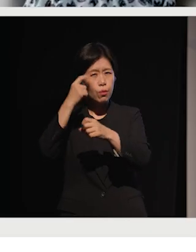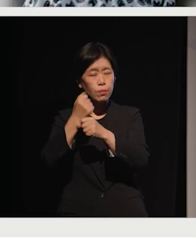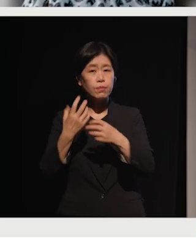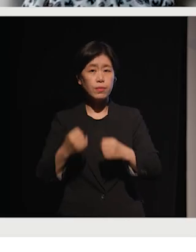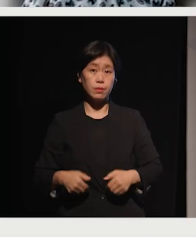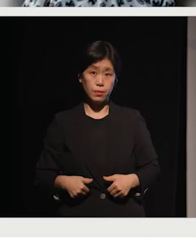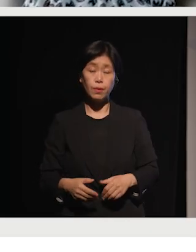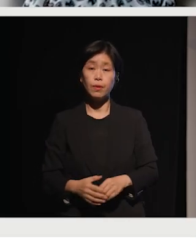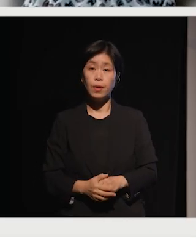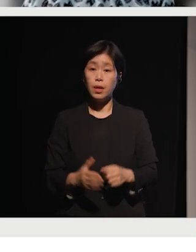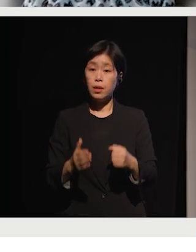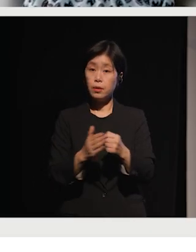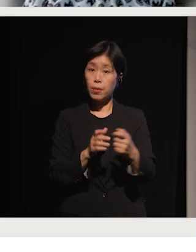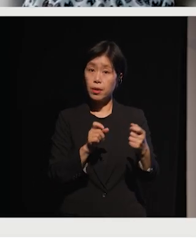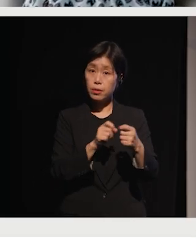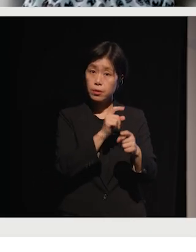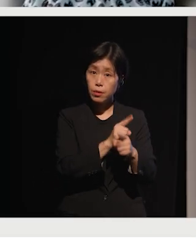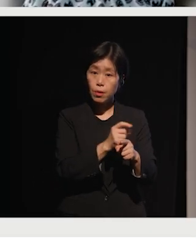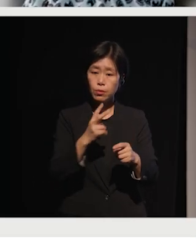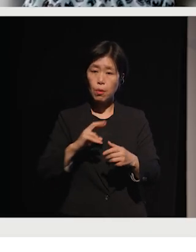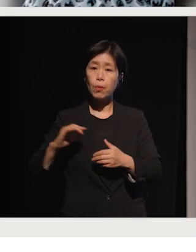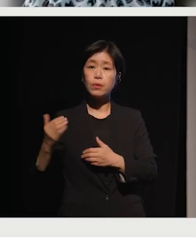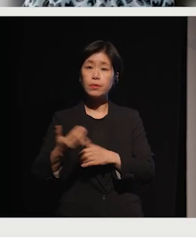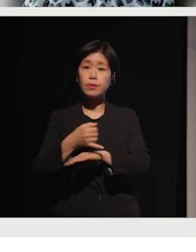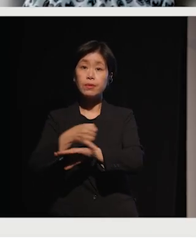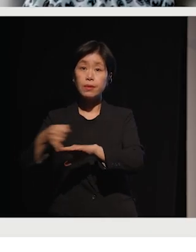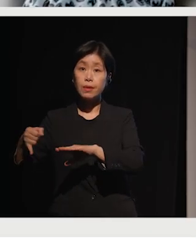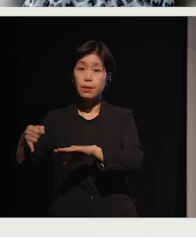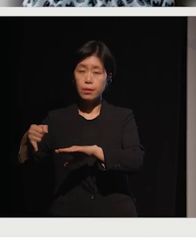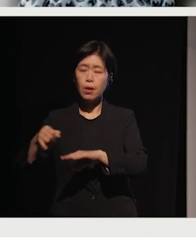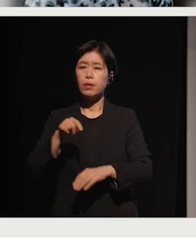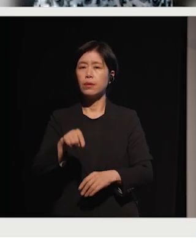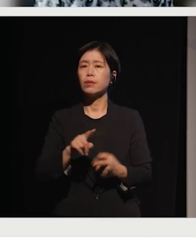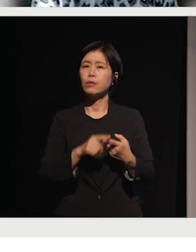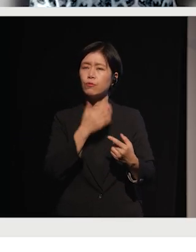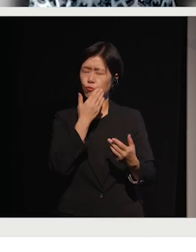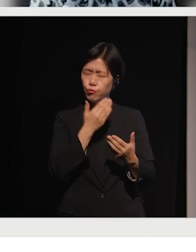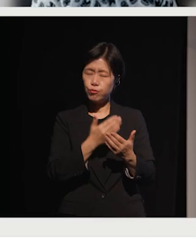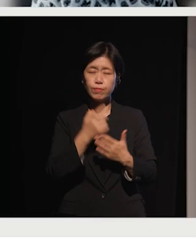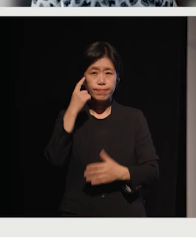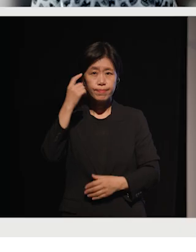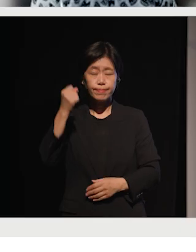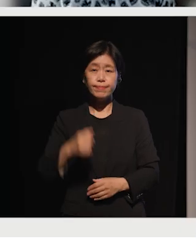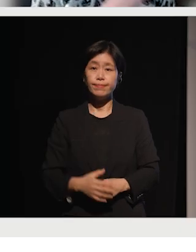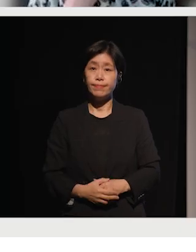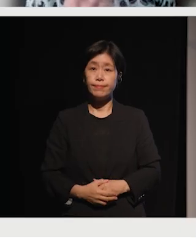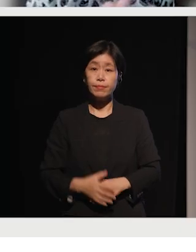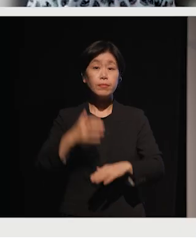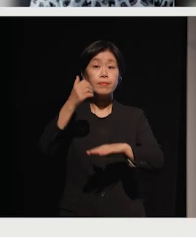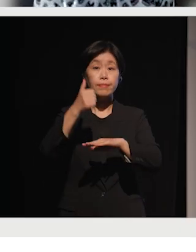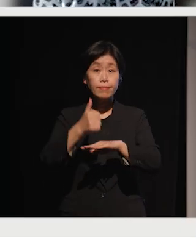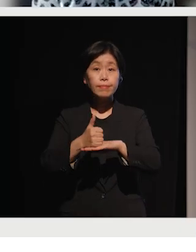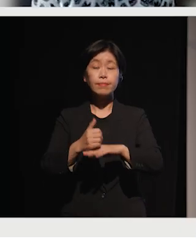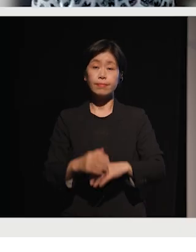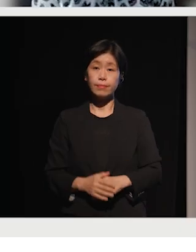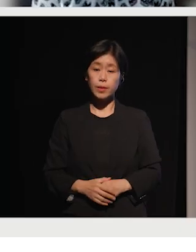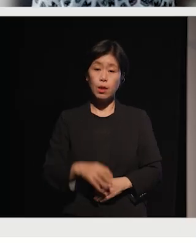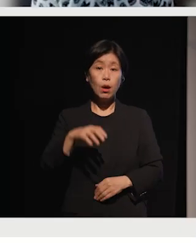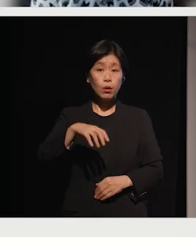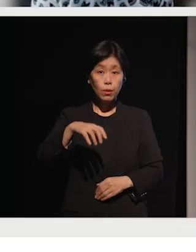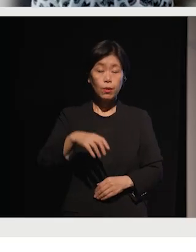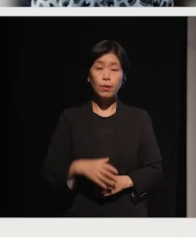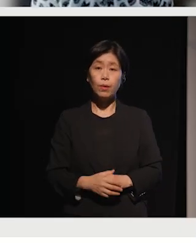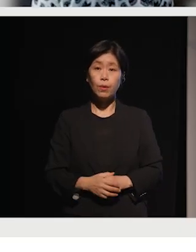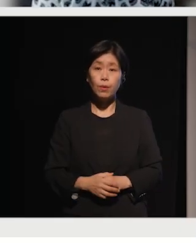ongoing prioritization of accessibility and inclusive design. And finally, just talking about 4